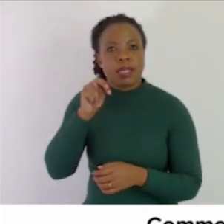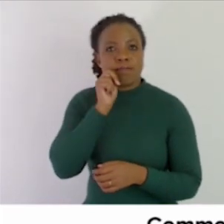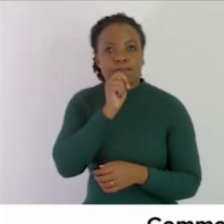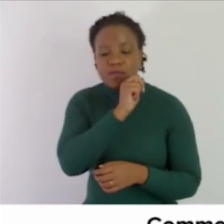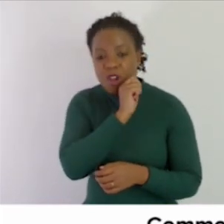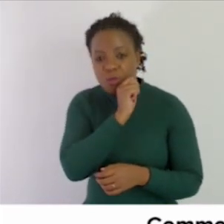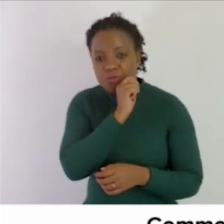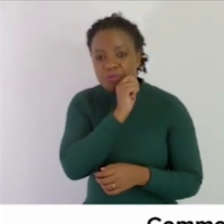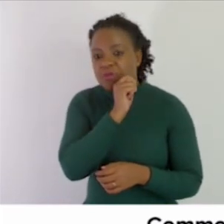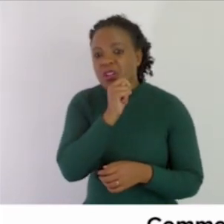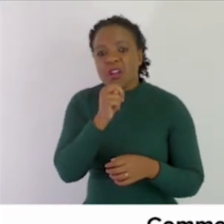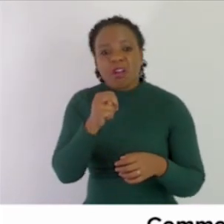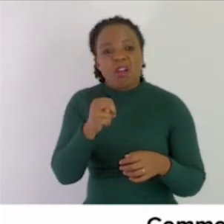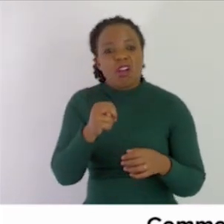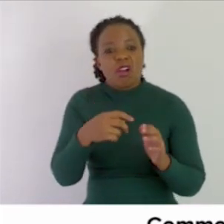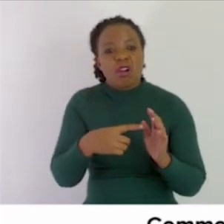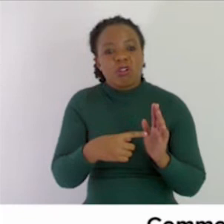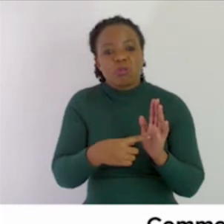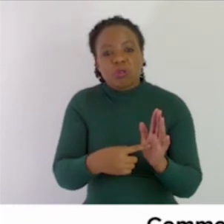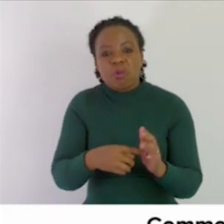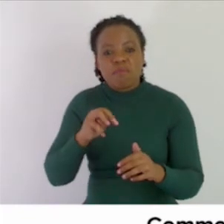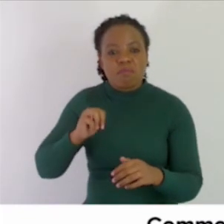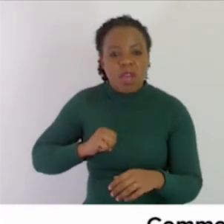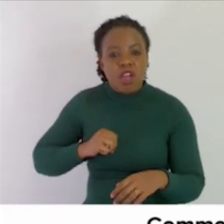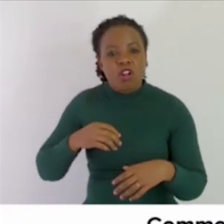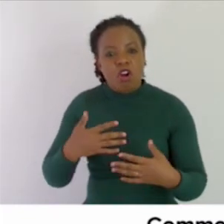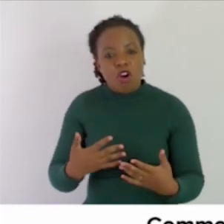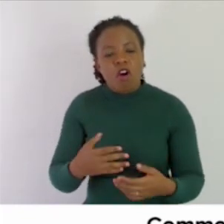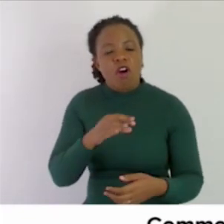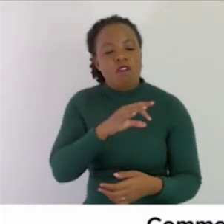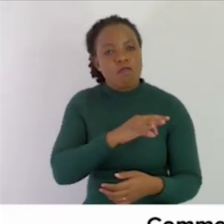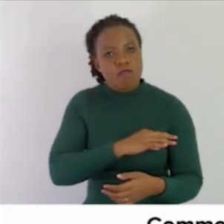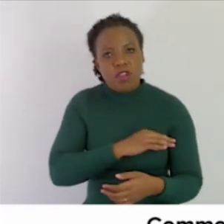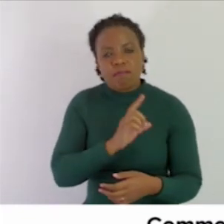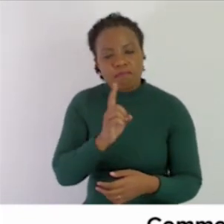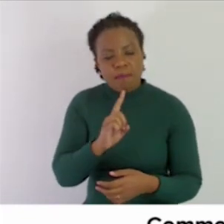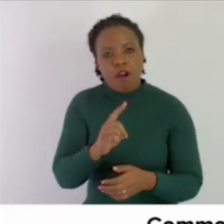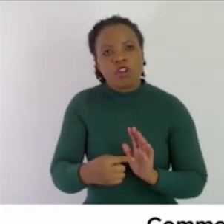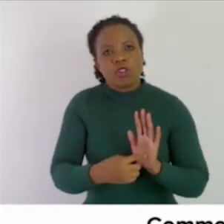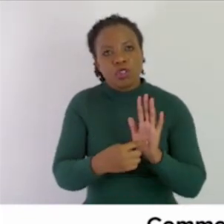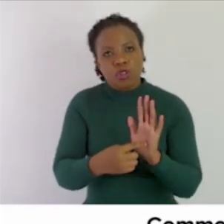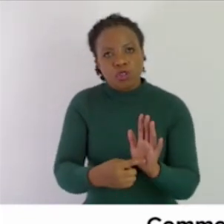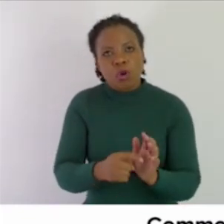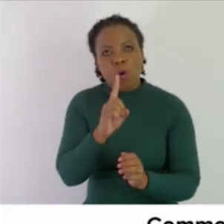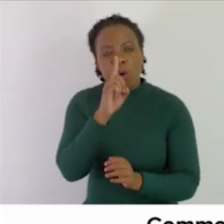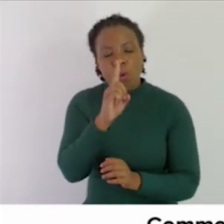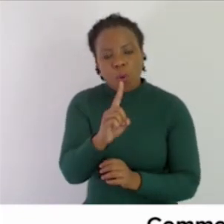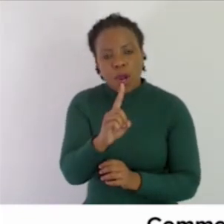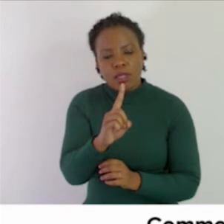it's a male person or a female person. They use a common gender noun.